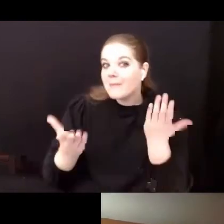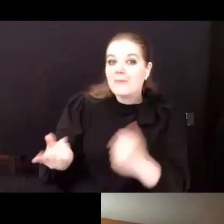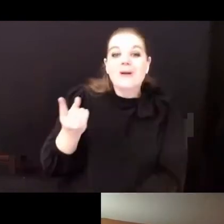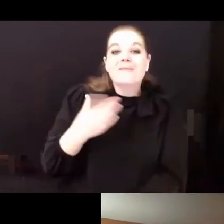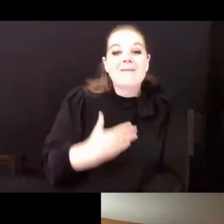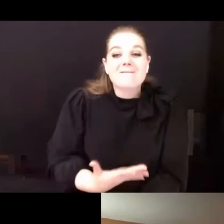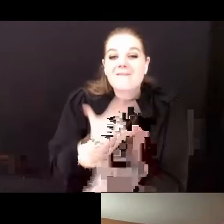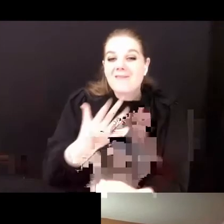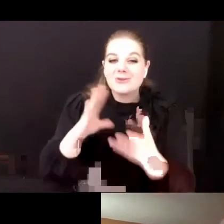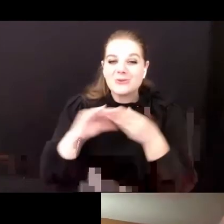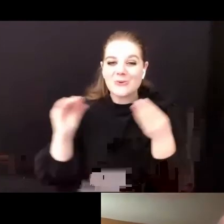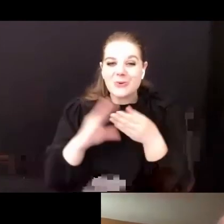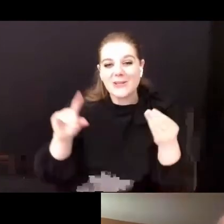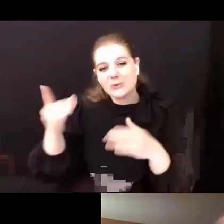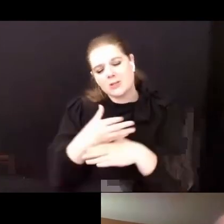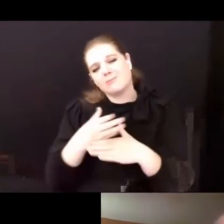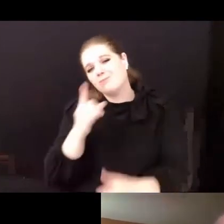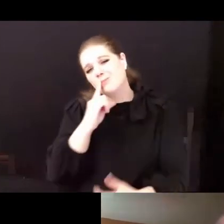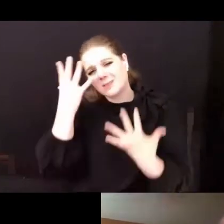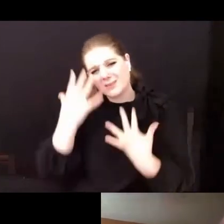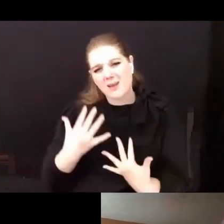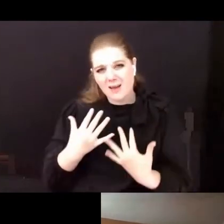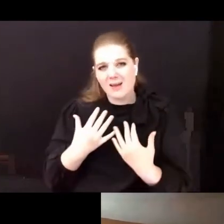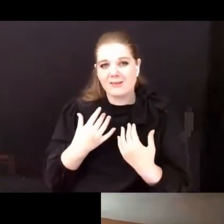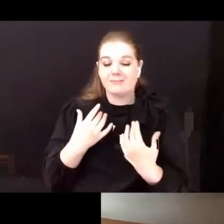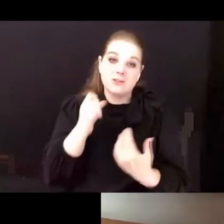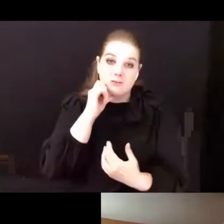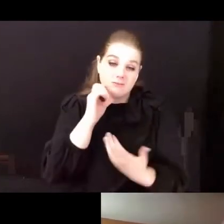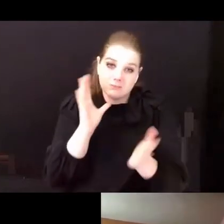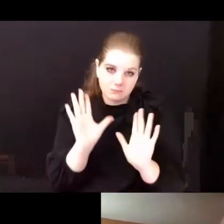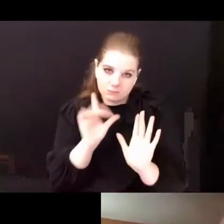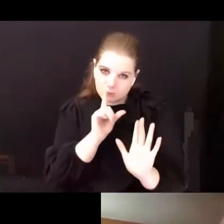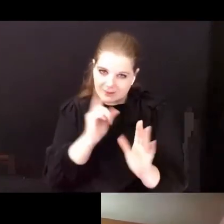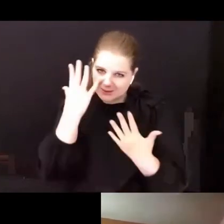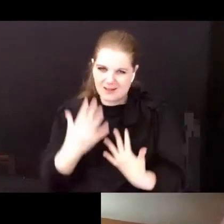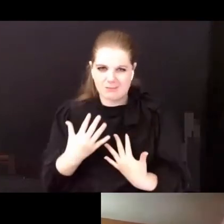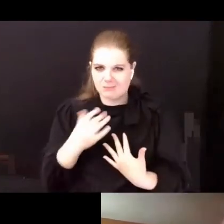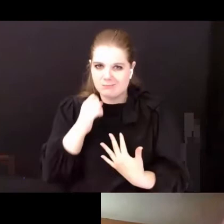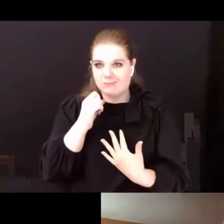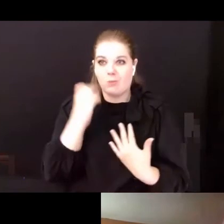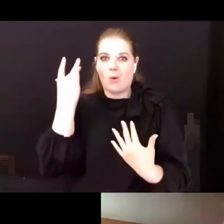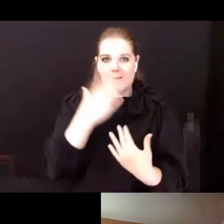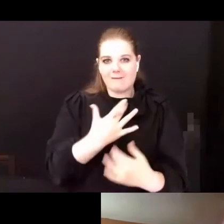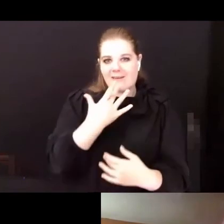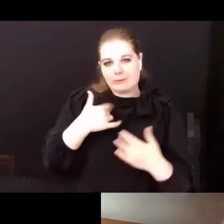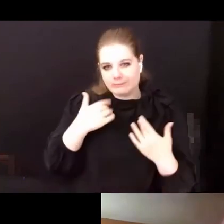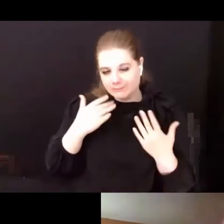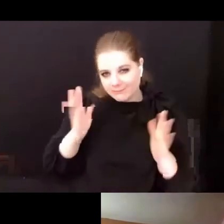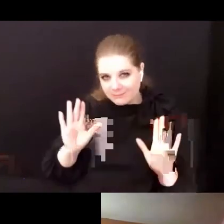really sad that it shouldn't be a favorite story, but it's a really good example